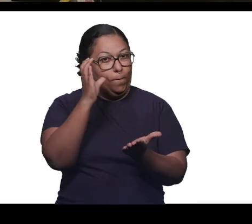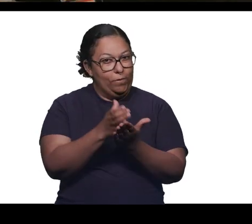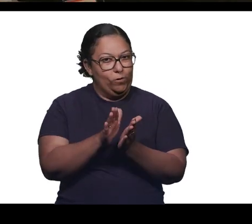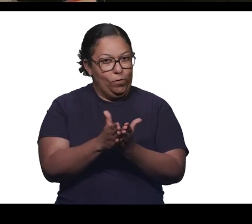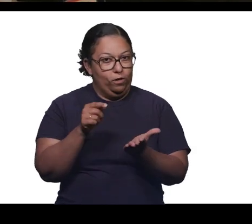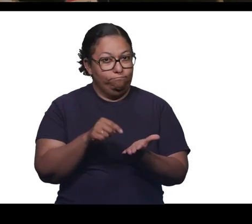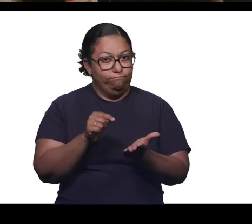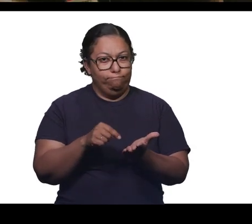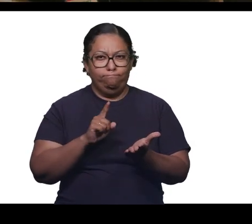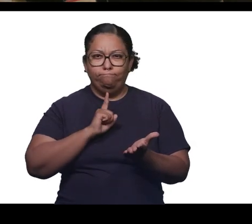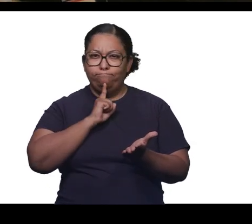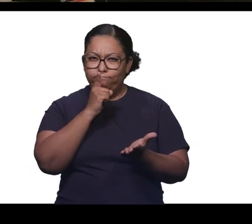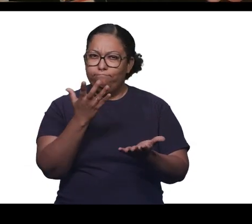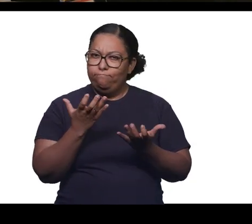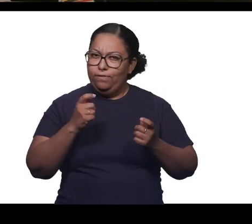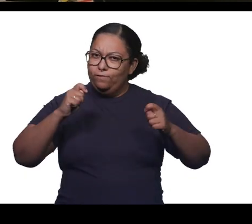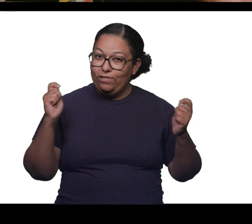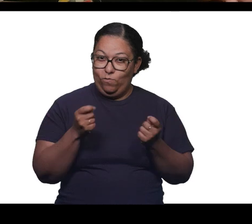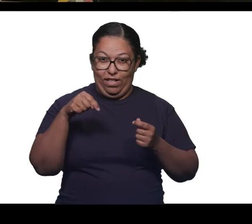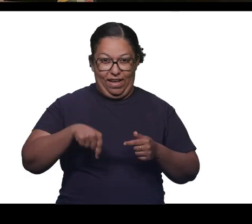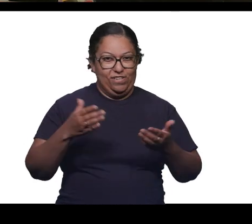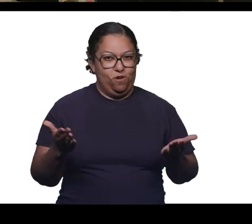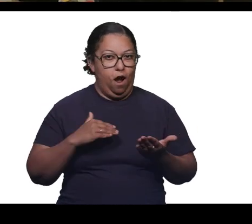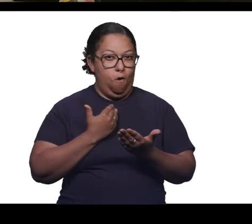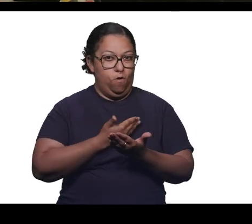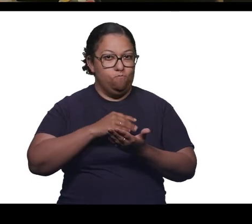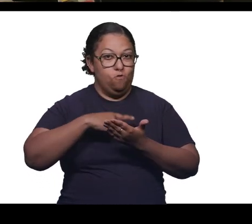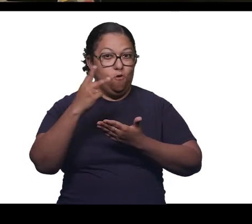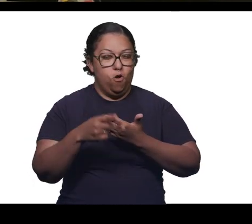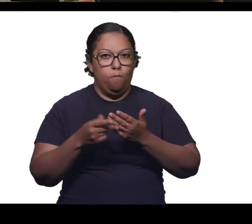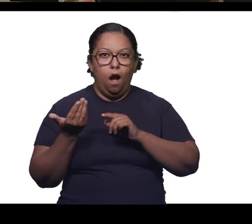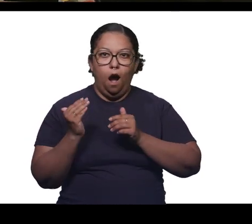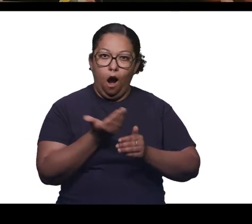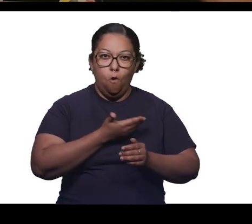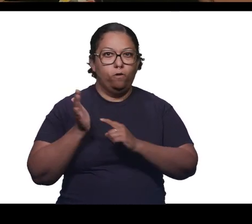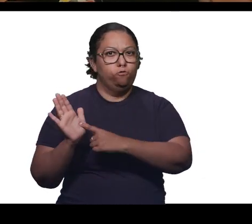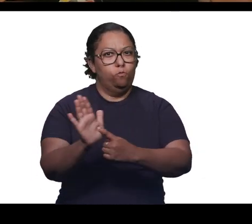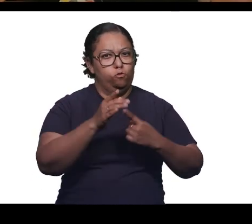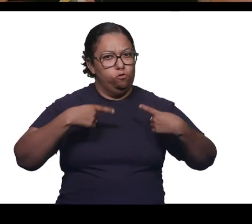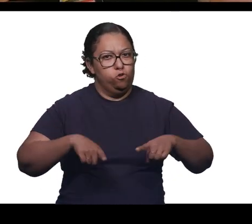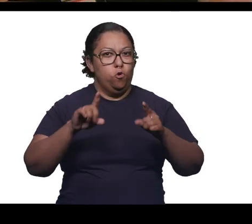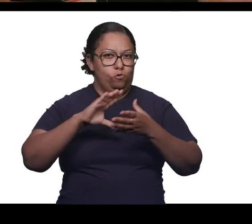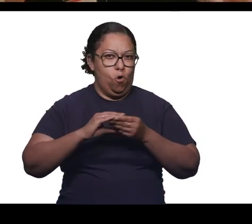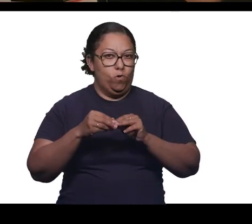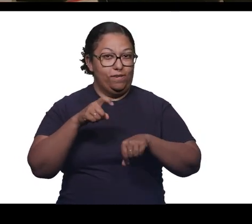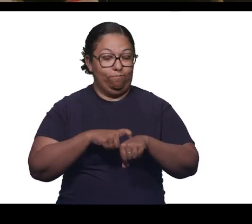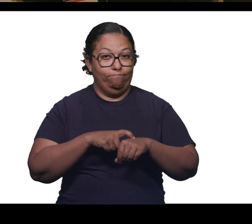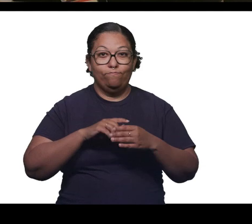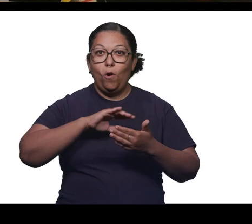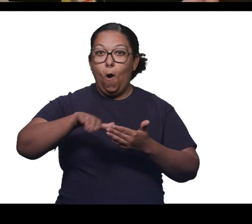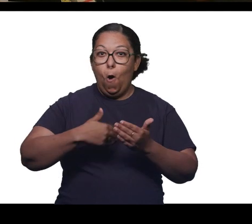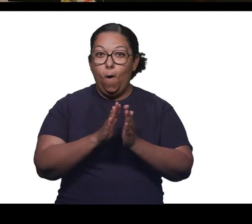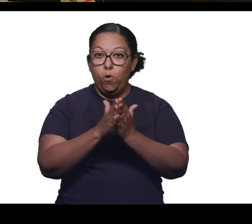book. And so we really want to celebrate that in our programs and our exhibitions, our story times. So a